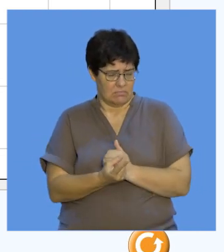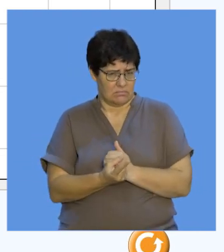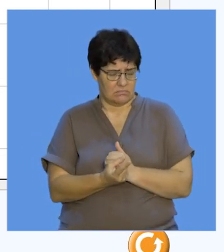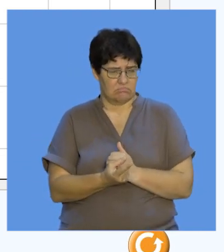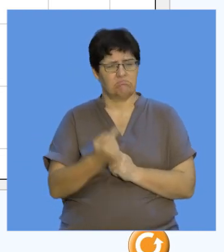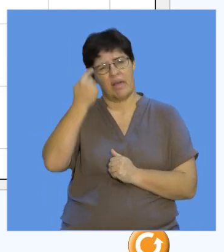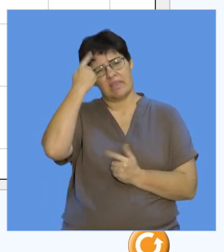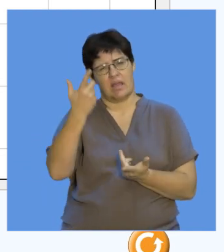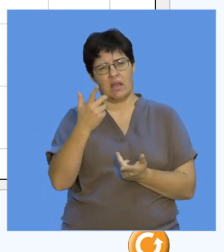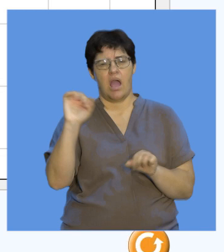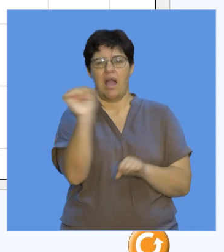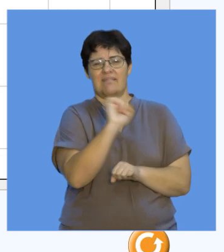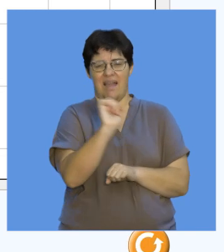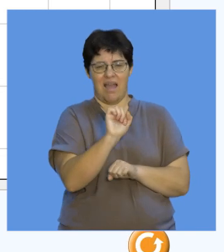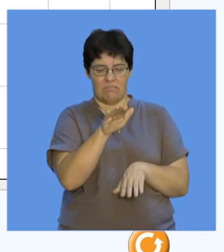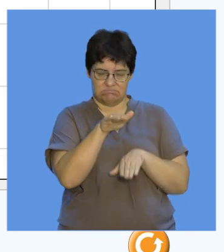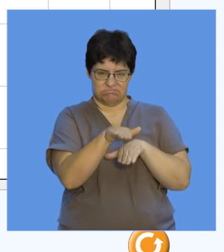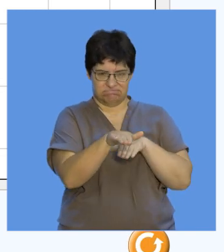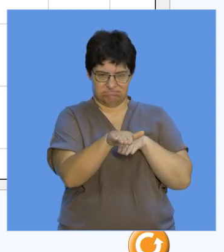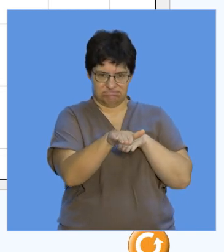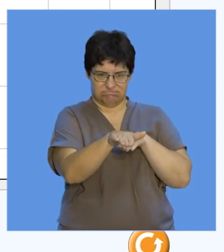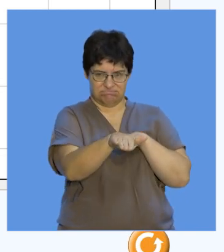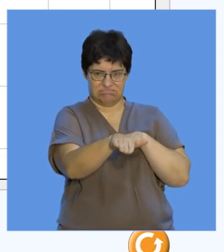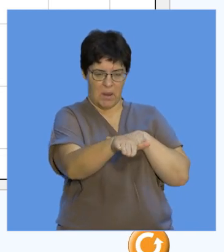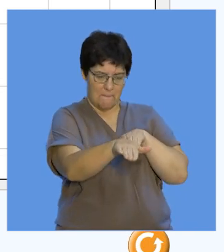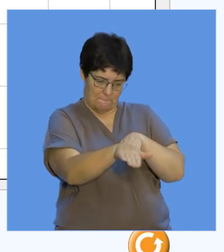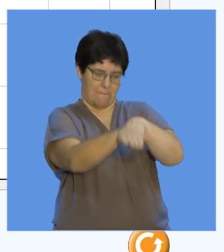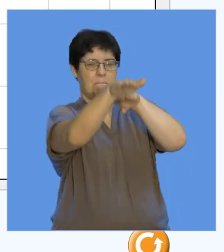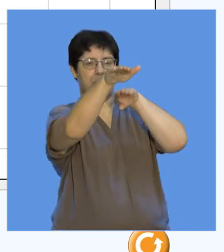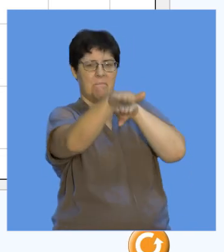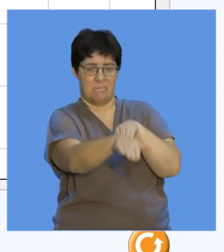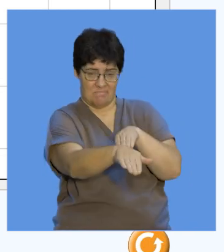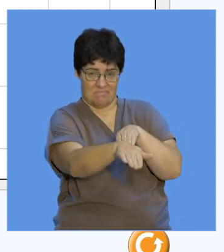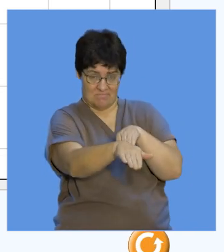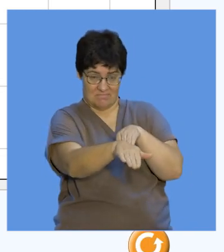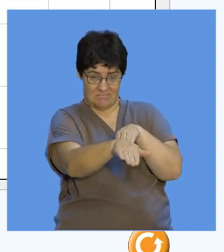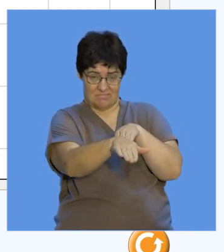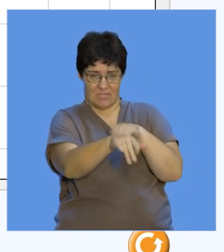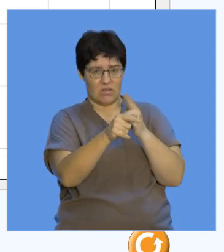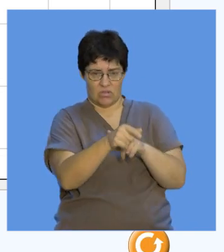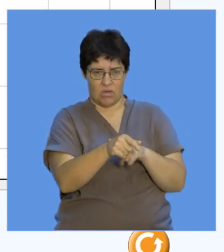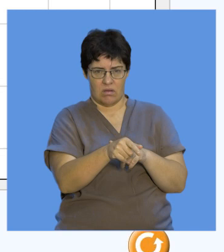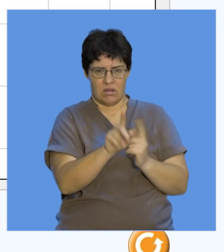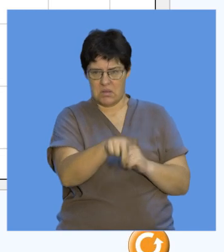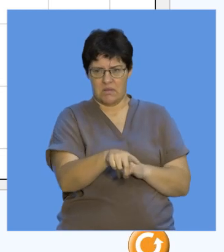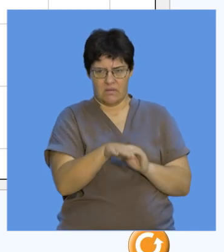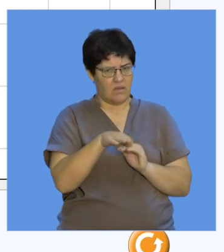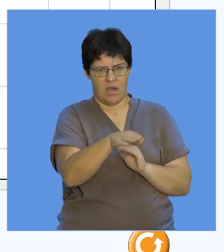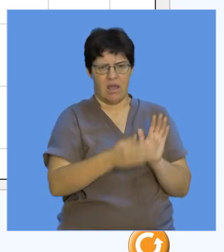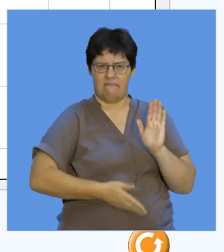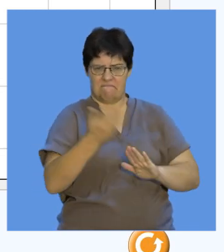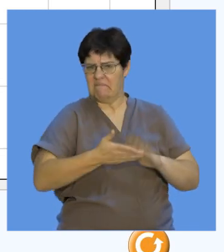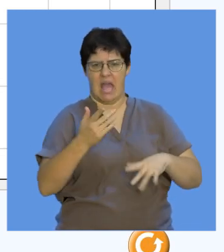about in cars, it happens quite often where somebody bumper bashes somebody else. Okay, so the car in front's not going fast